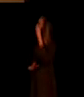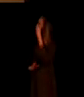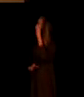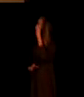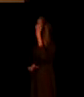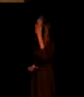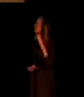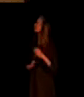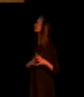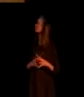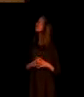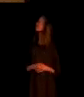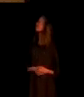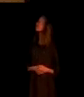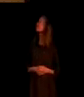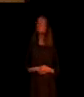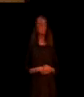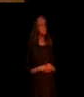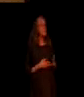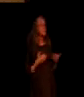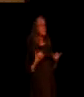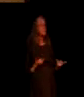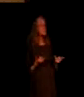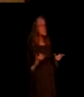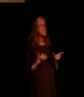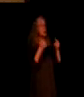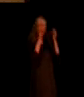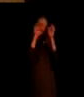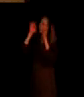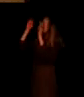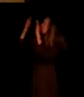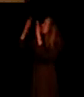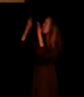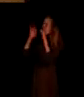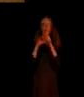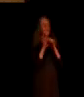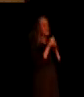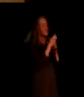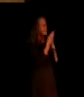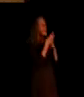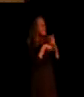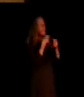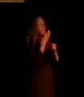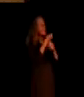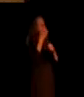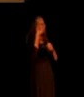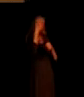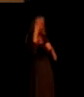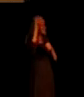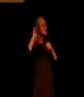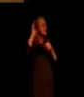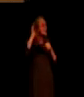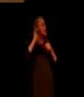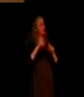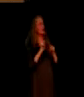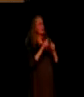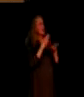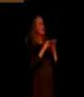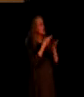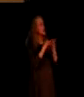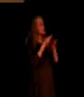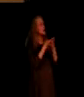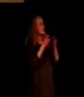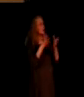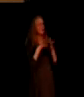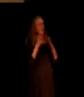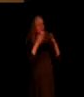So to give a look to this day, this is a few years old, but the NASA overall budget